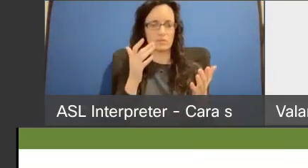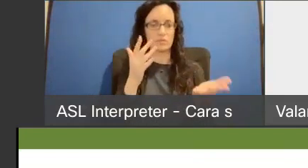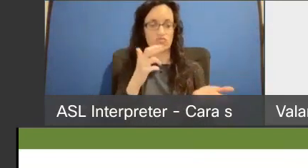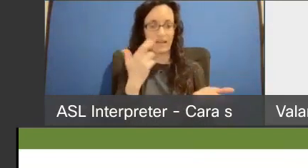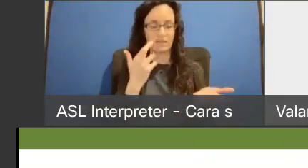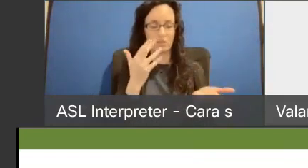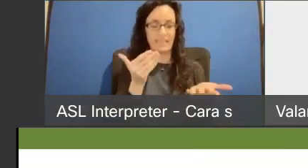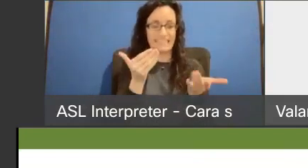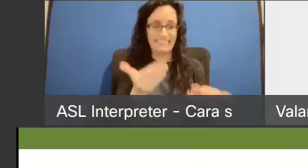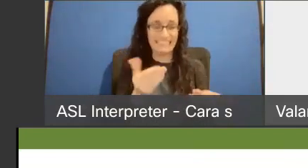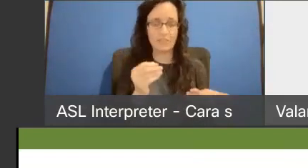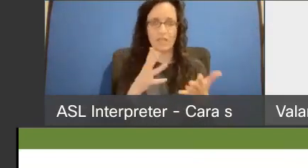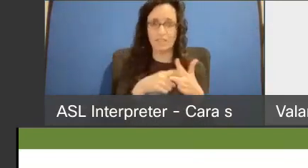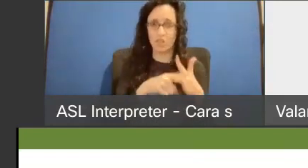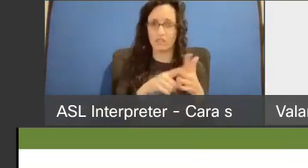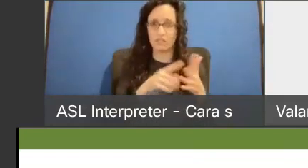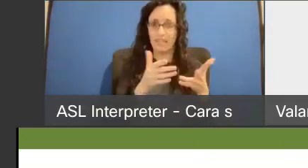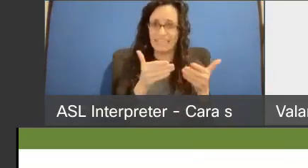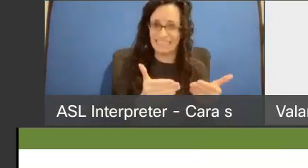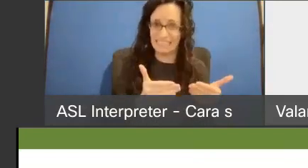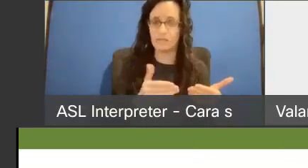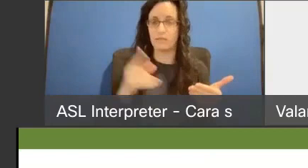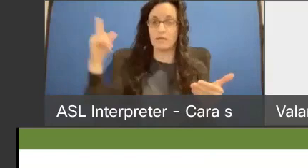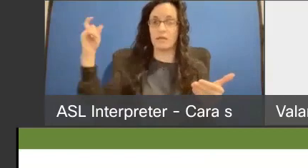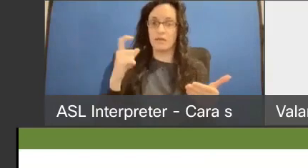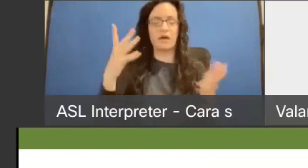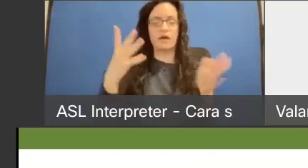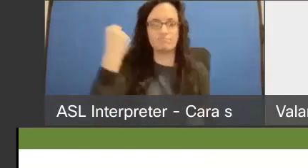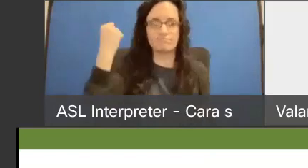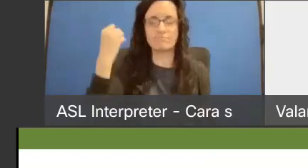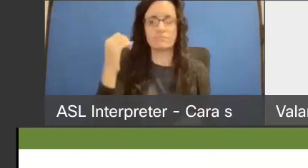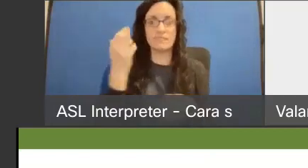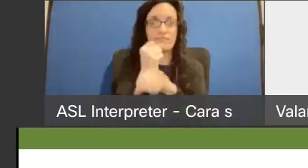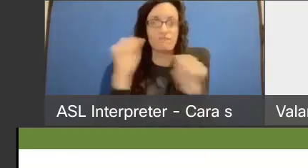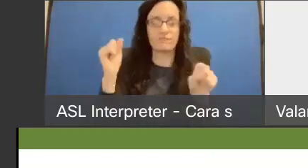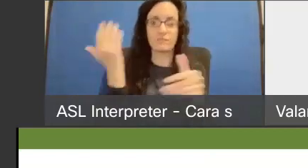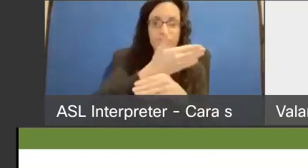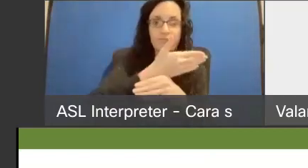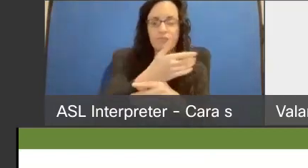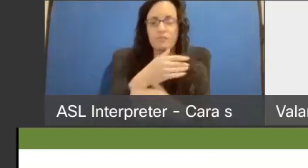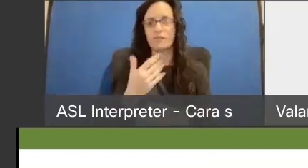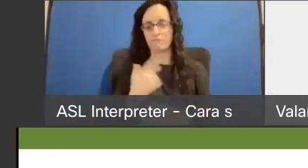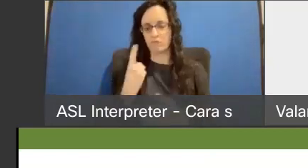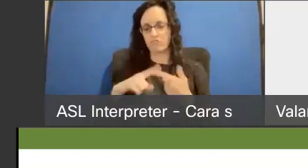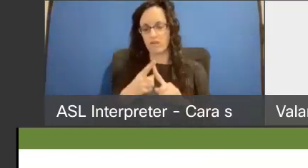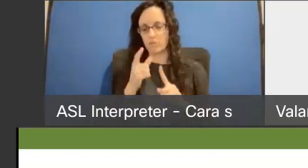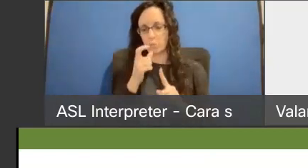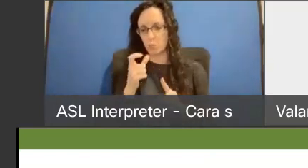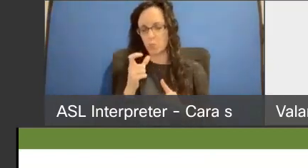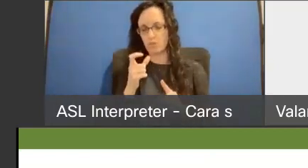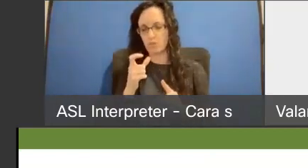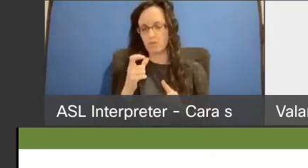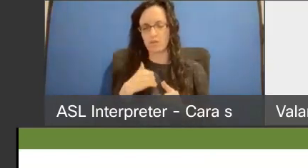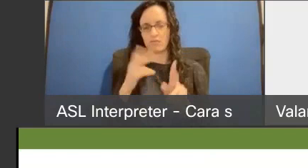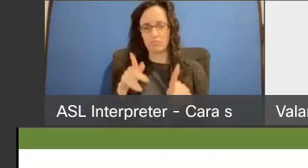enact something or had started to enact an attempt, and they've rescued them. I had a friend once who actually, somebody didn't show up at work.